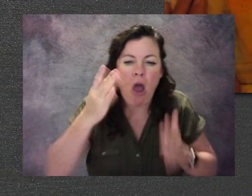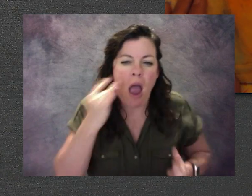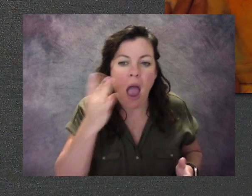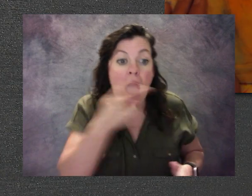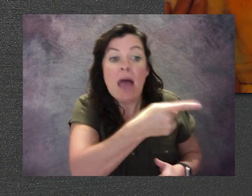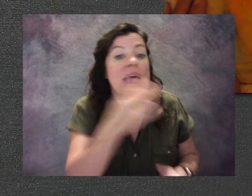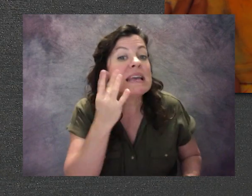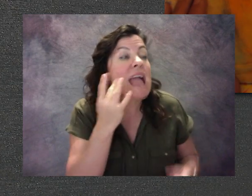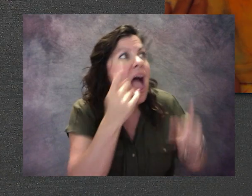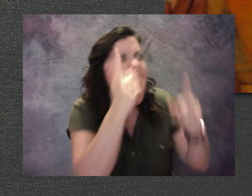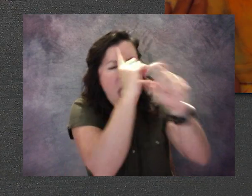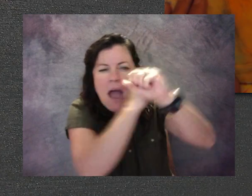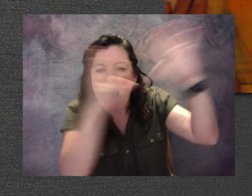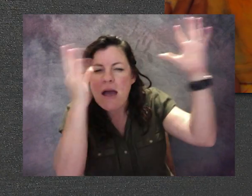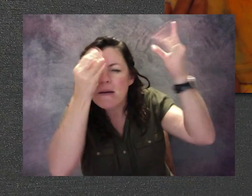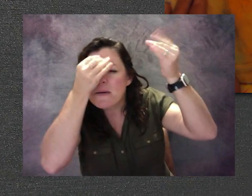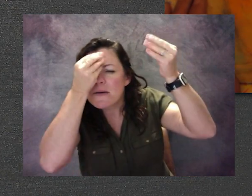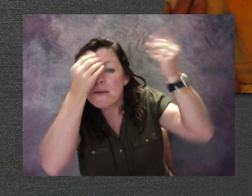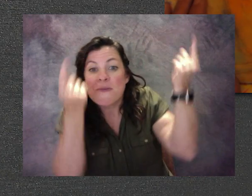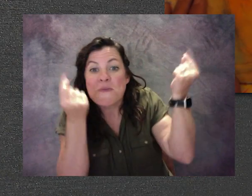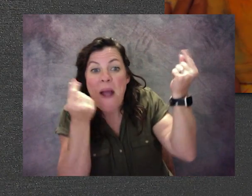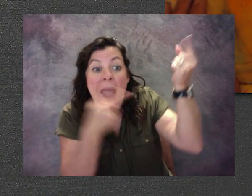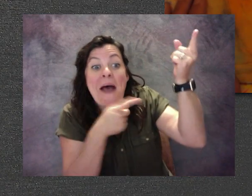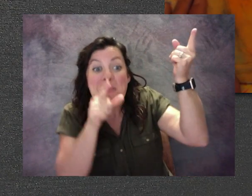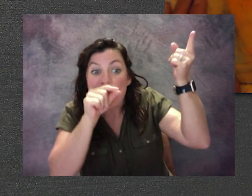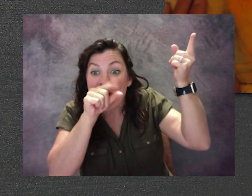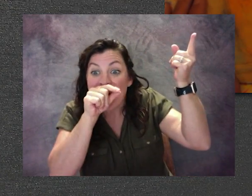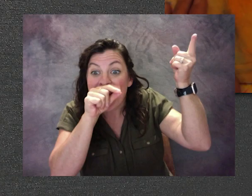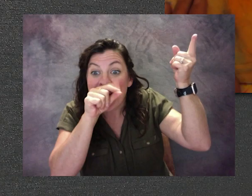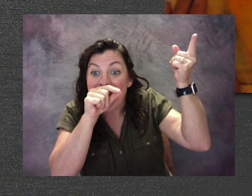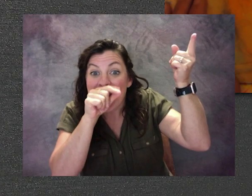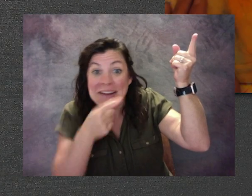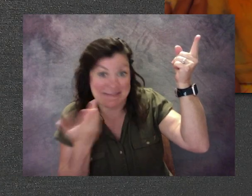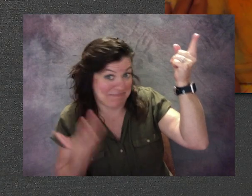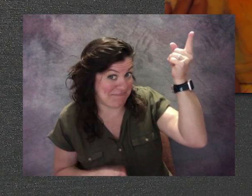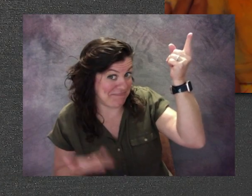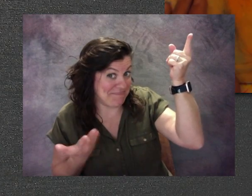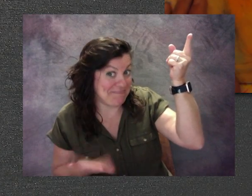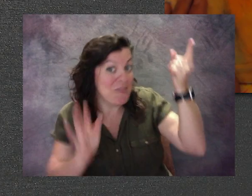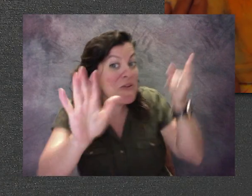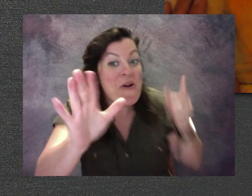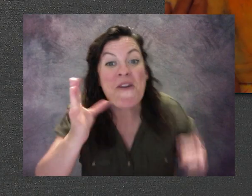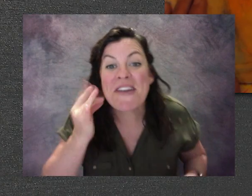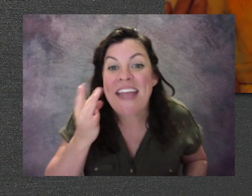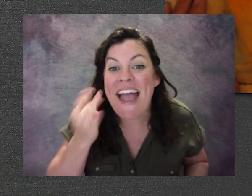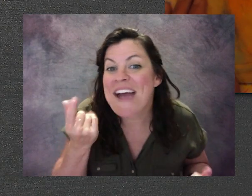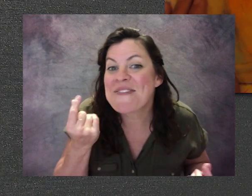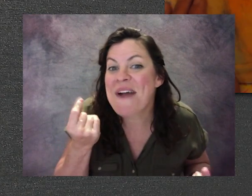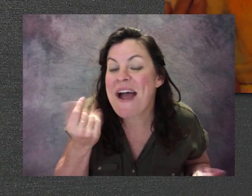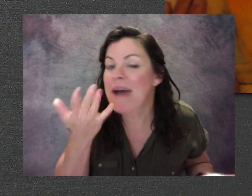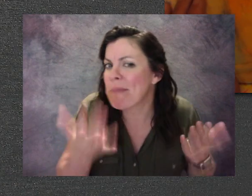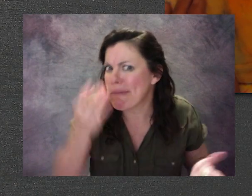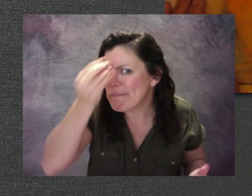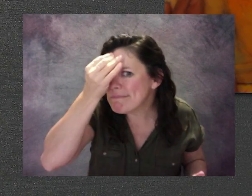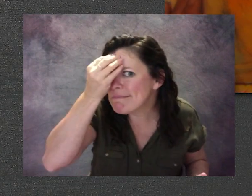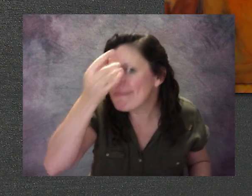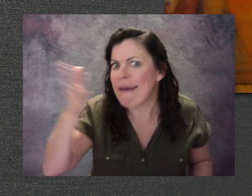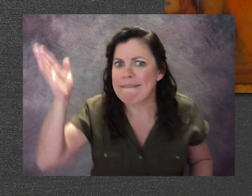Is your cat thinking about a bird? Maybe. Maybe some fish? I don't know. You're going to have to think about